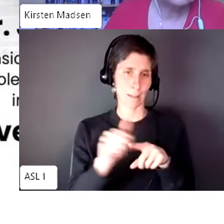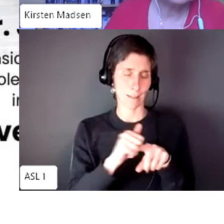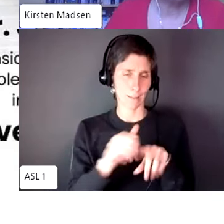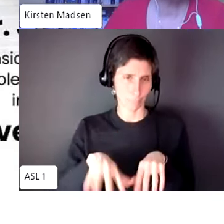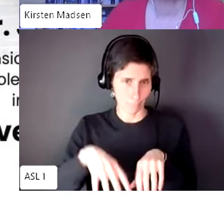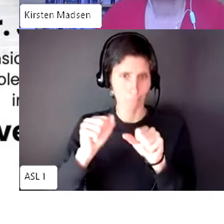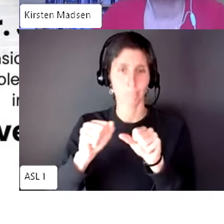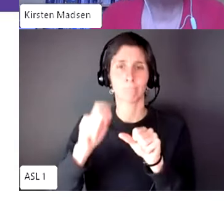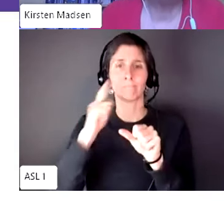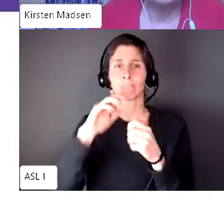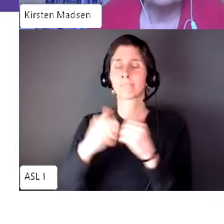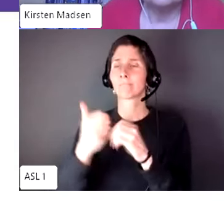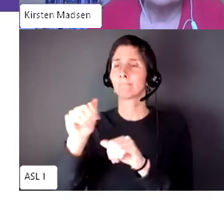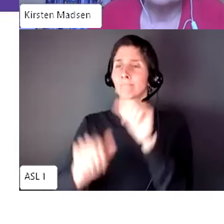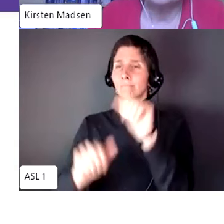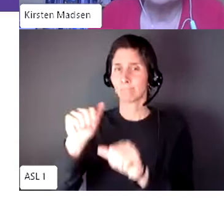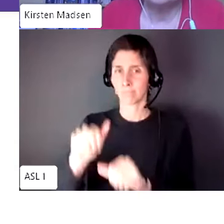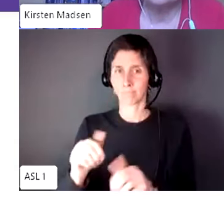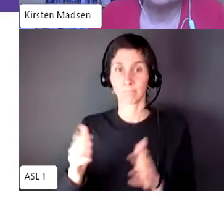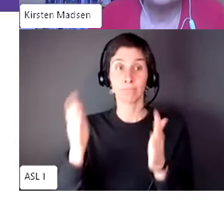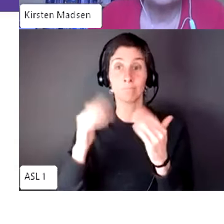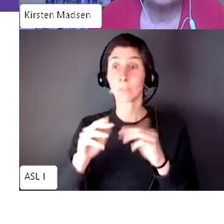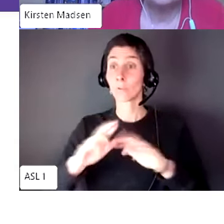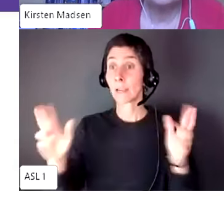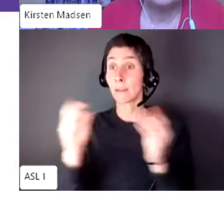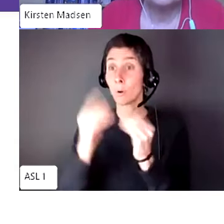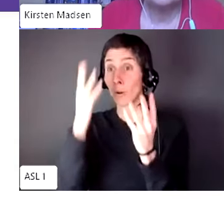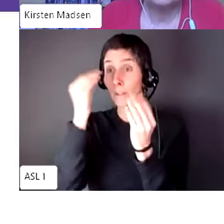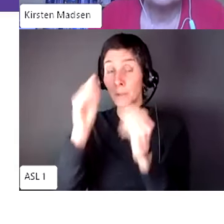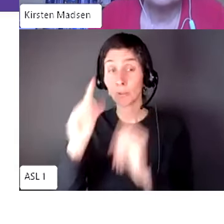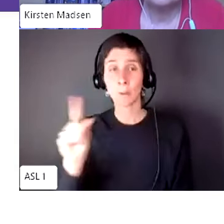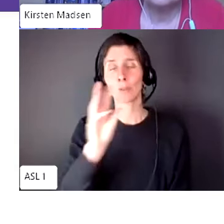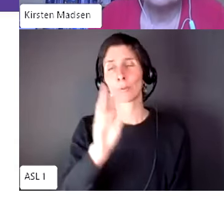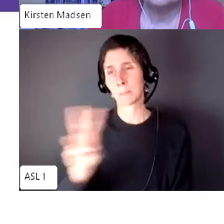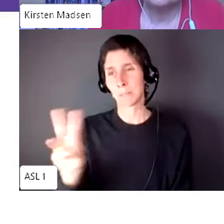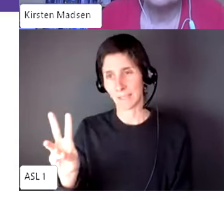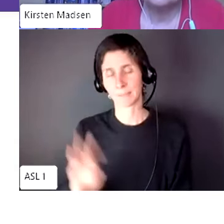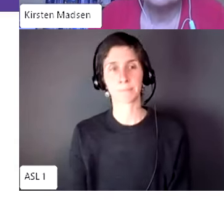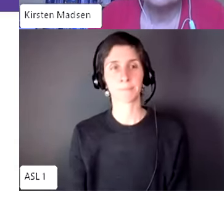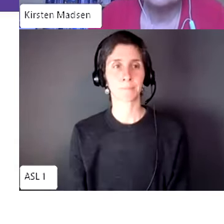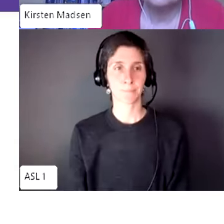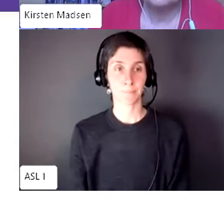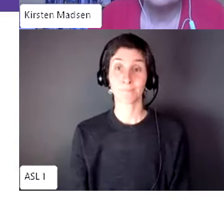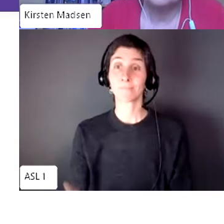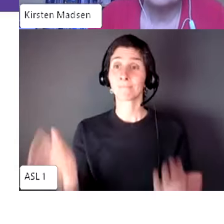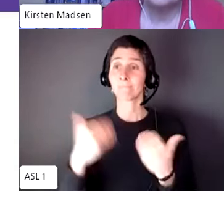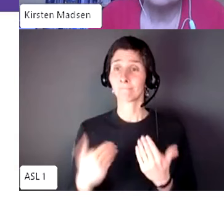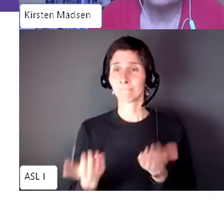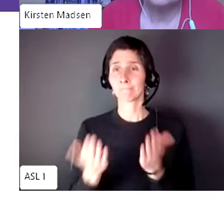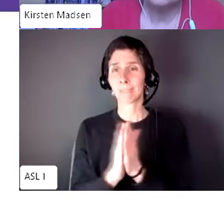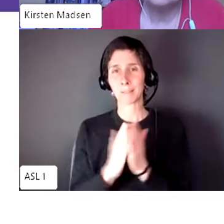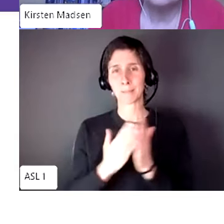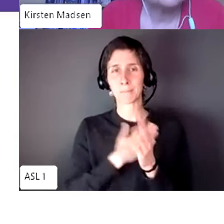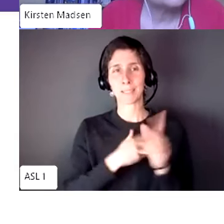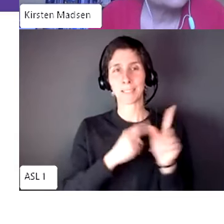website and learn more about that. Again, just as a reminder, to do their survey. We do have a webinar coming